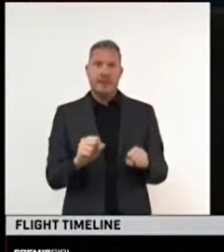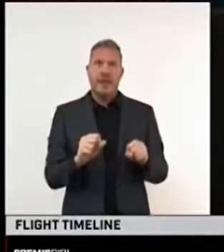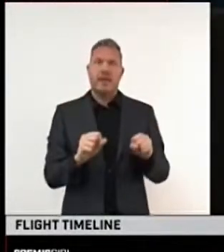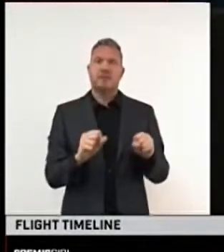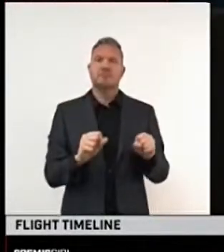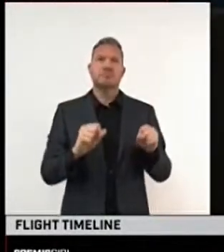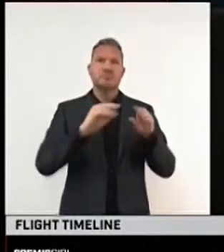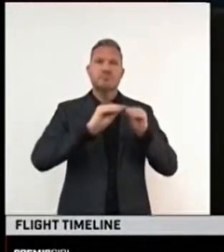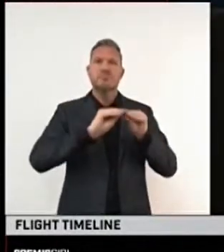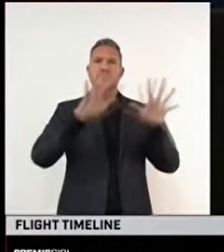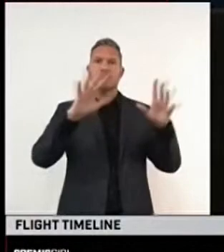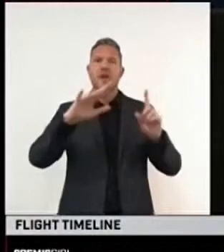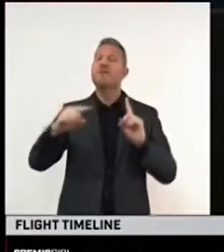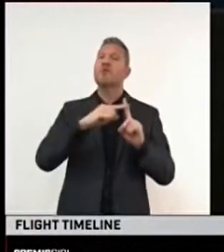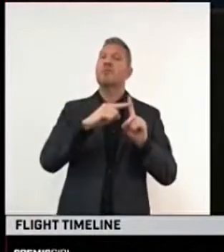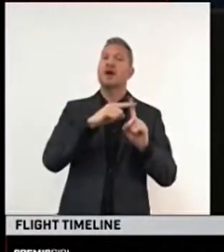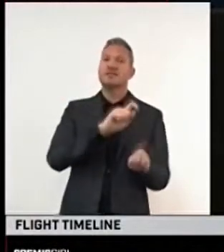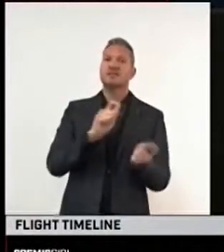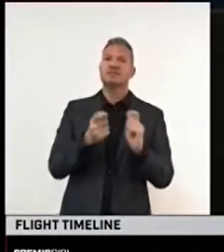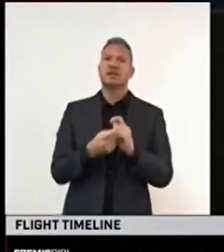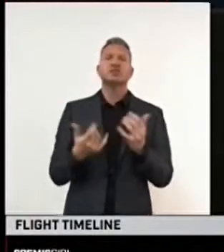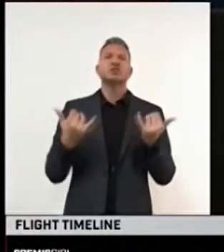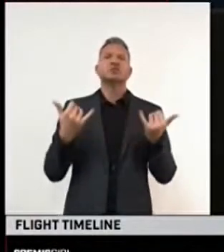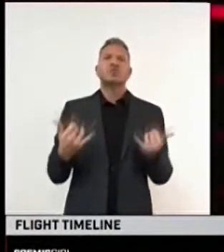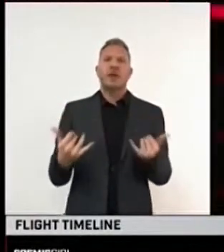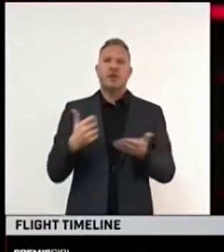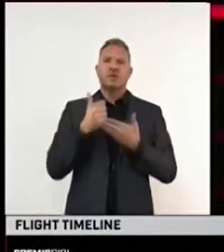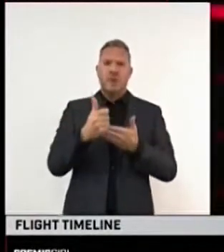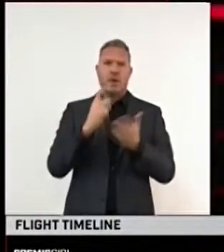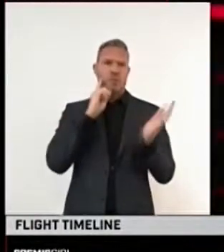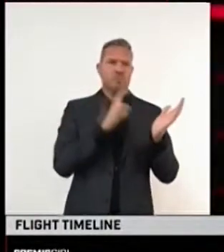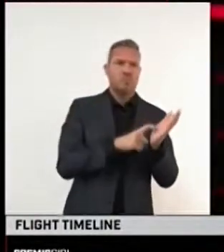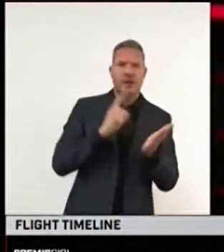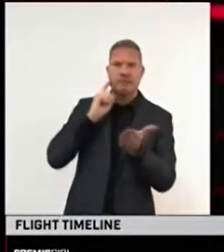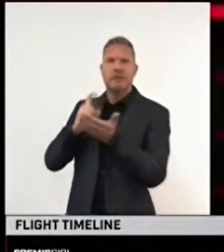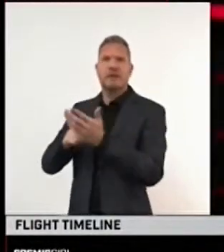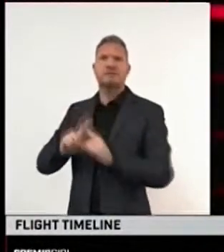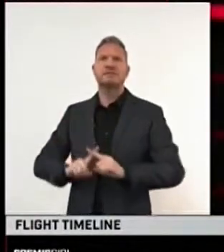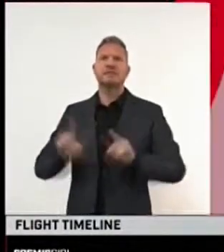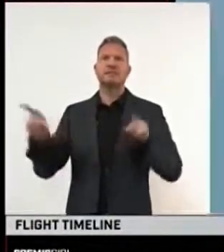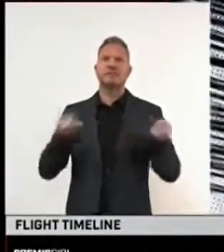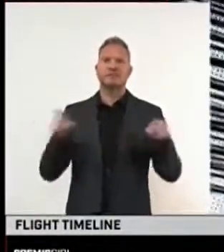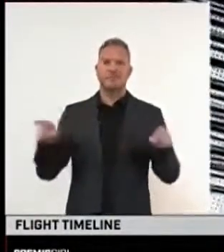Orbit and Virgin Galactic, let's take a quick look at our launch simulation that we've put together for you.